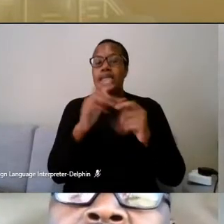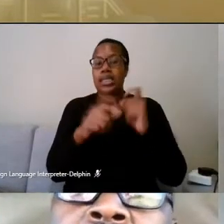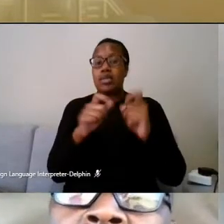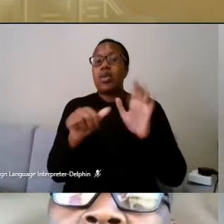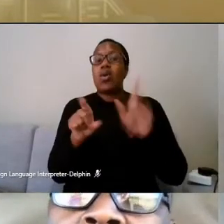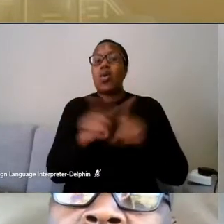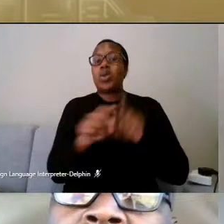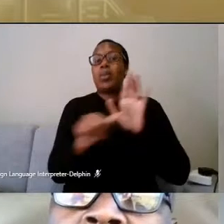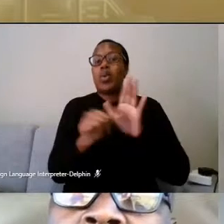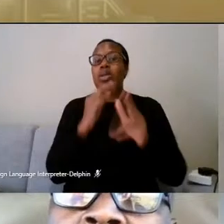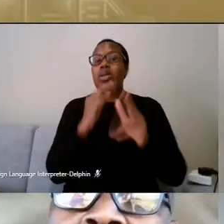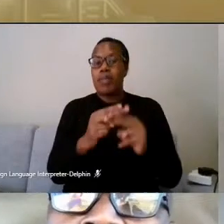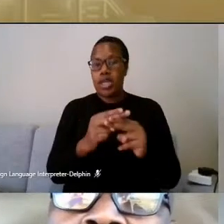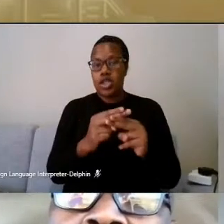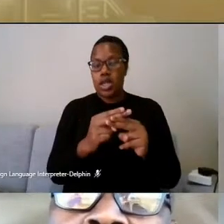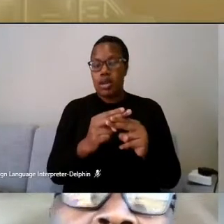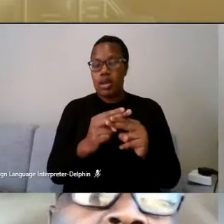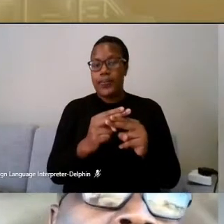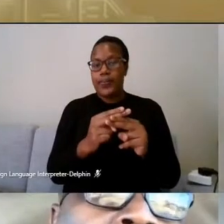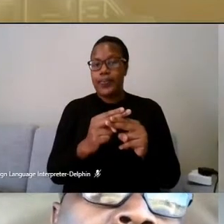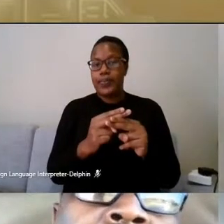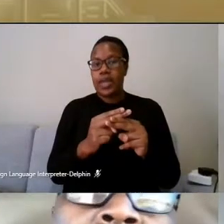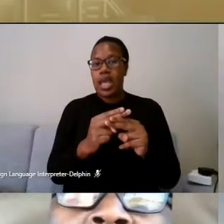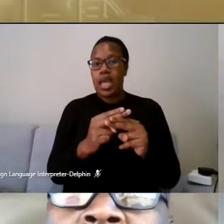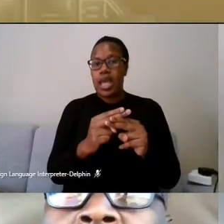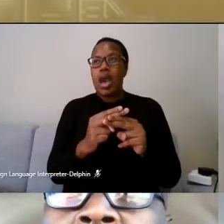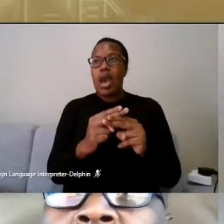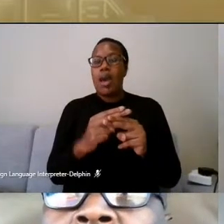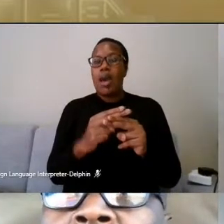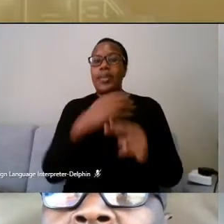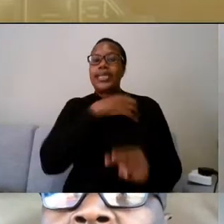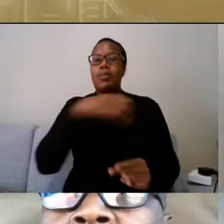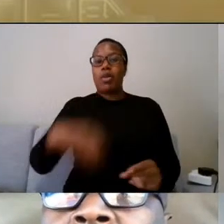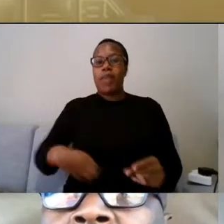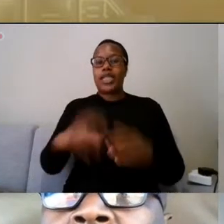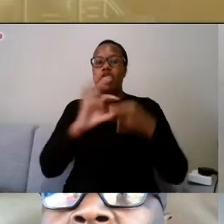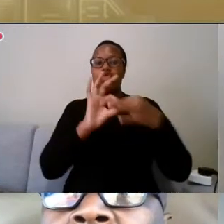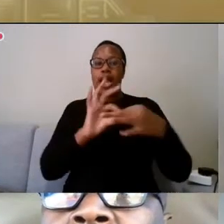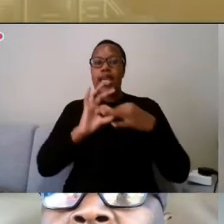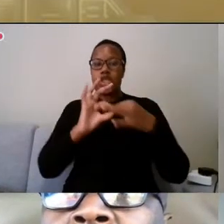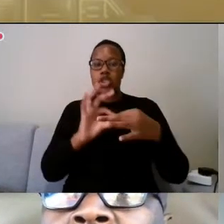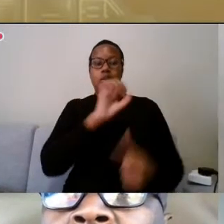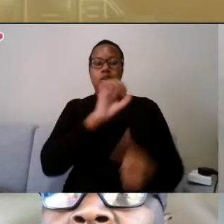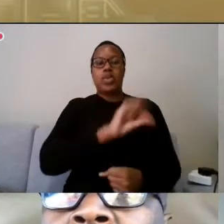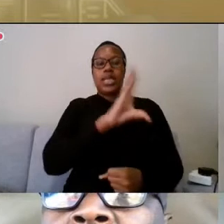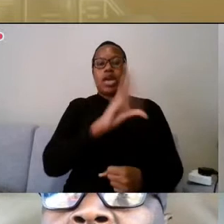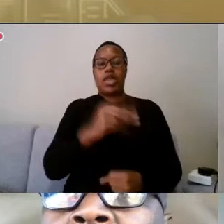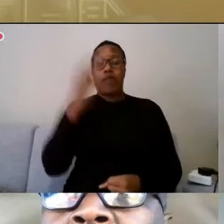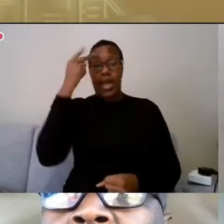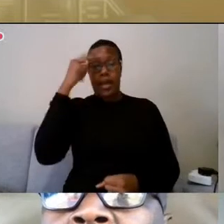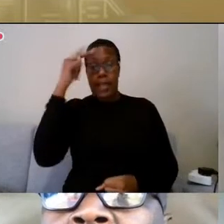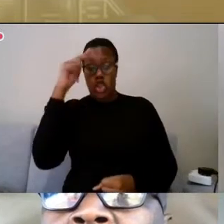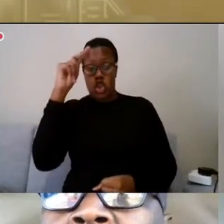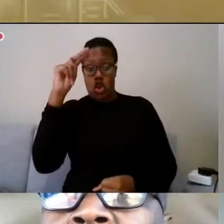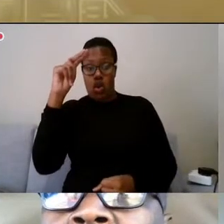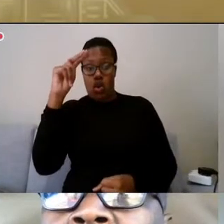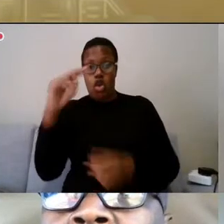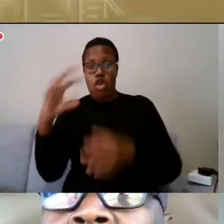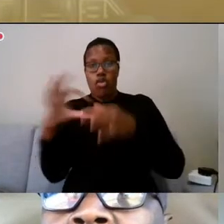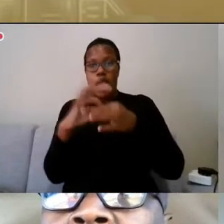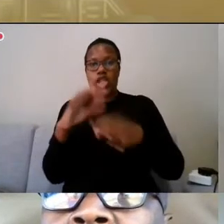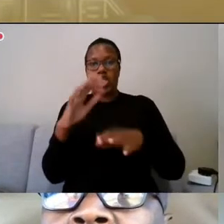that in terms of diplomatic relations between South Africa and Mexico, which were established in terms of the